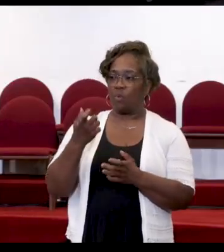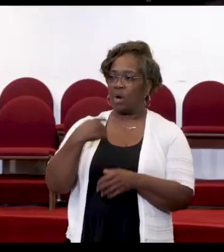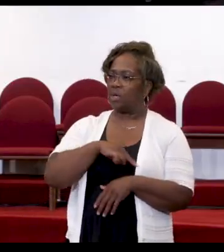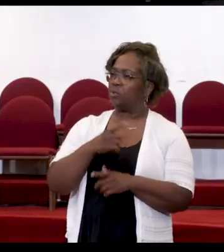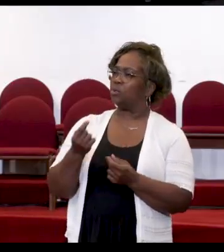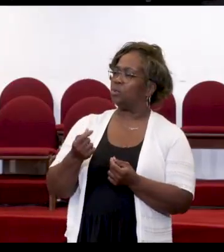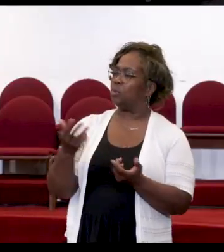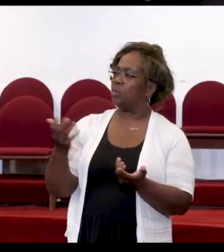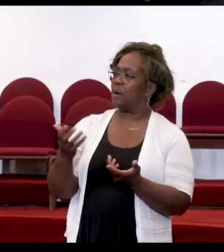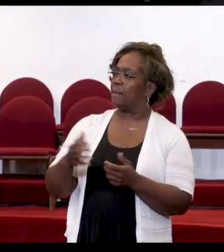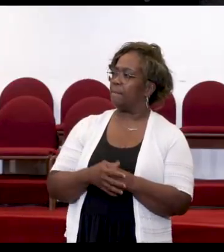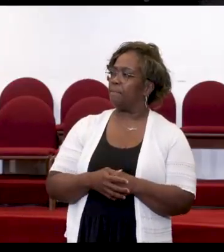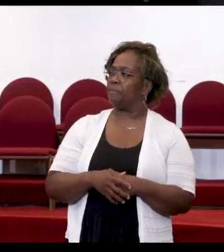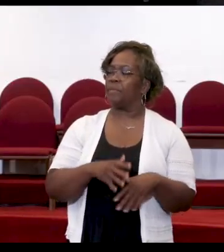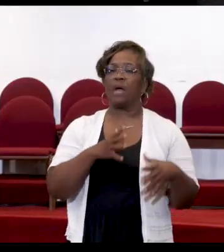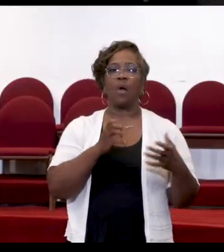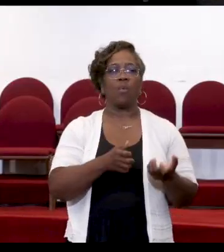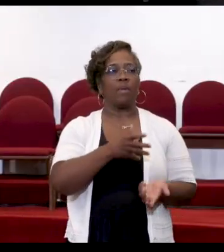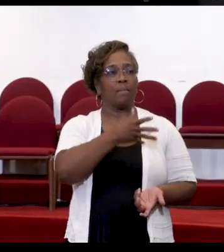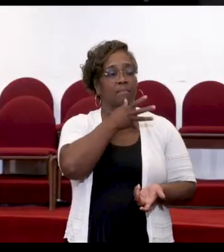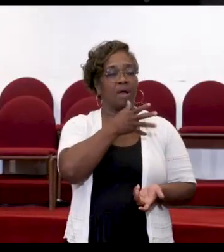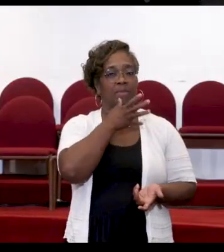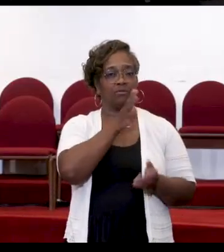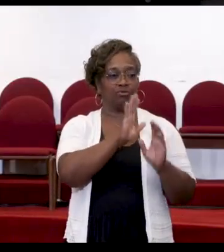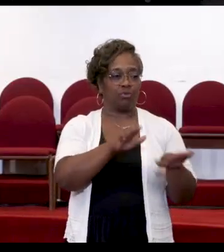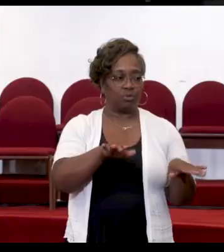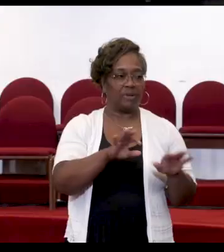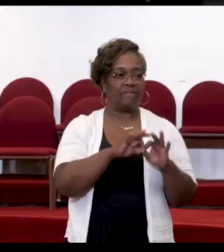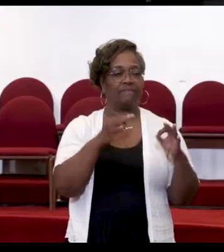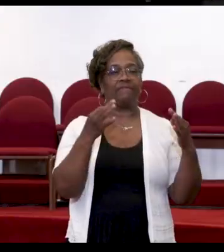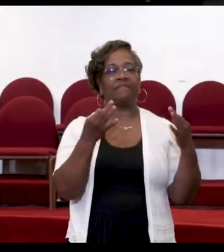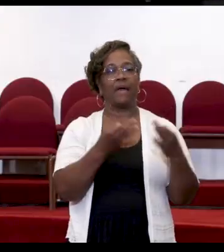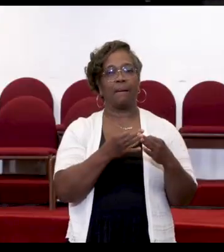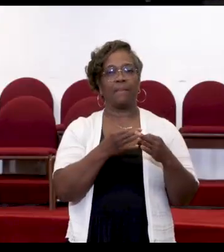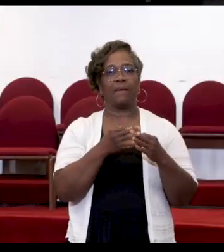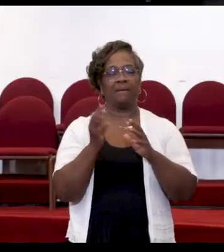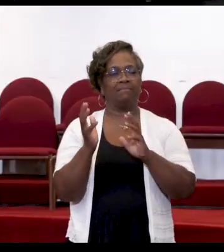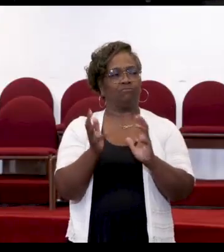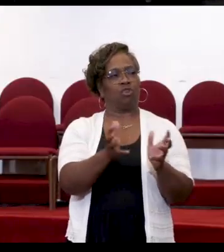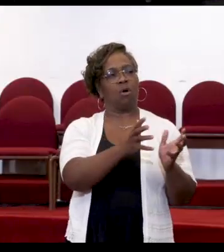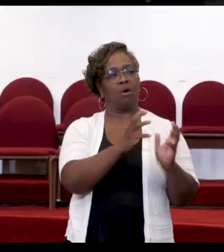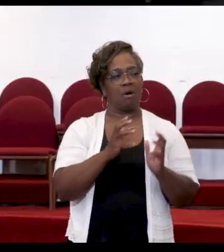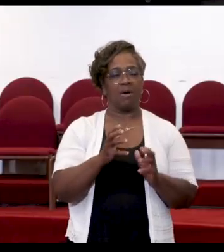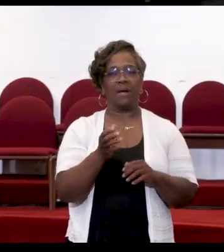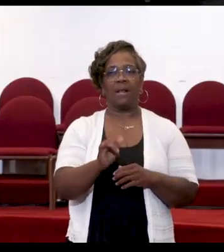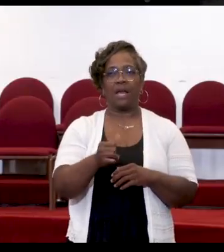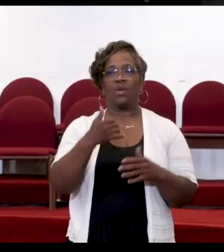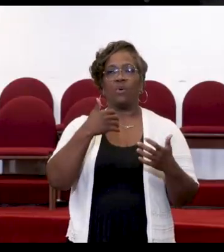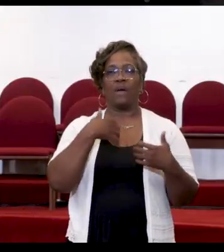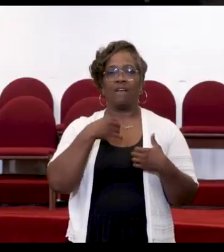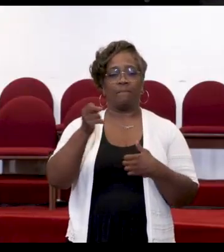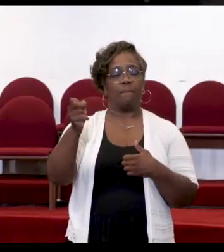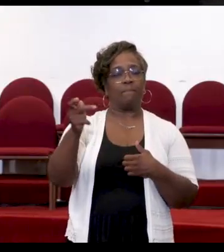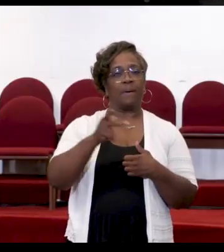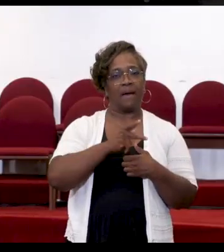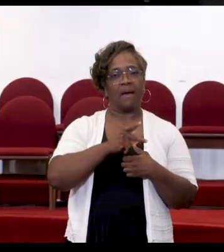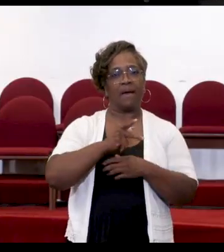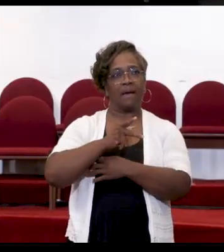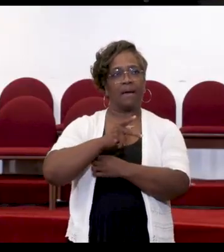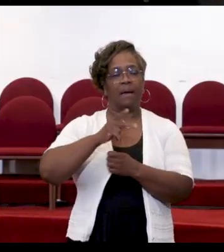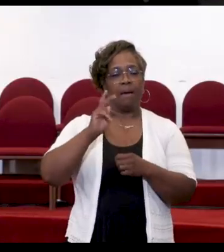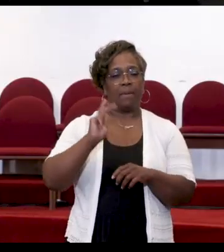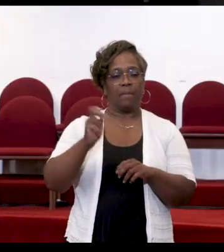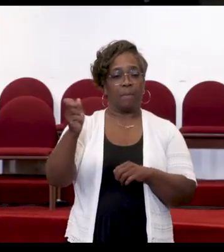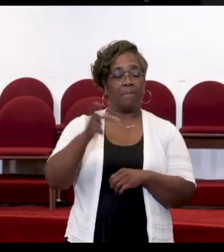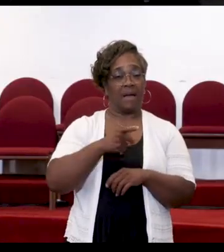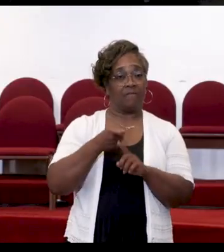get the mothers, the children, the family to talk like you have the returning criminal people getting things, but